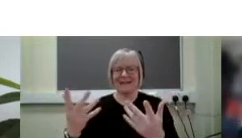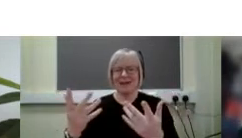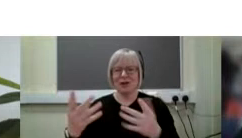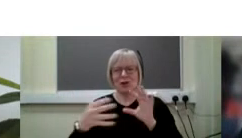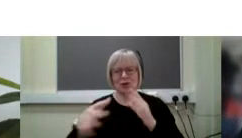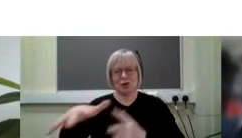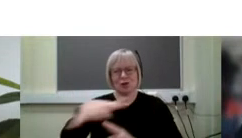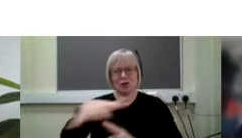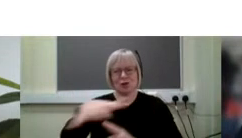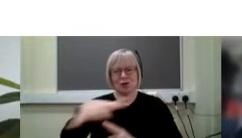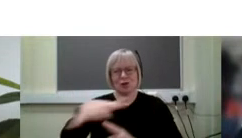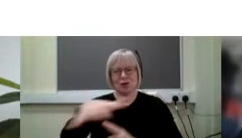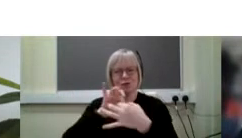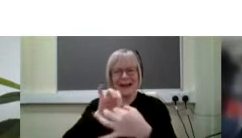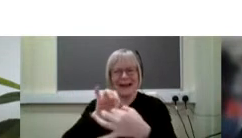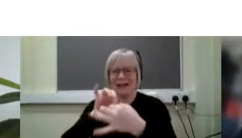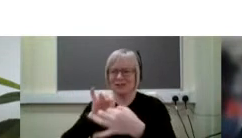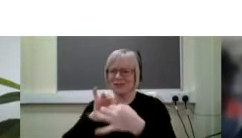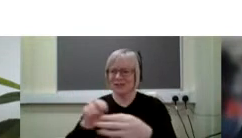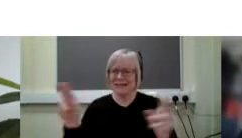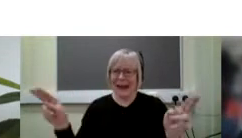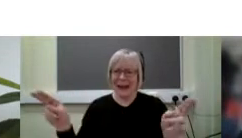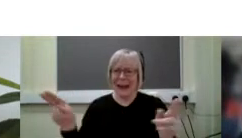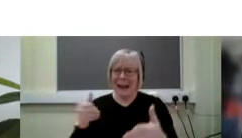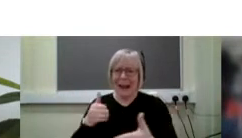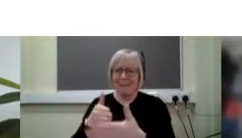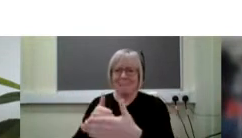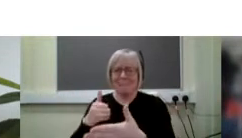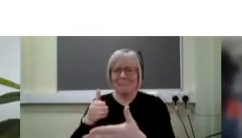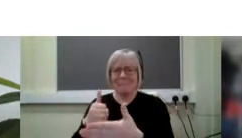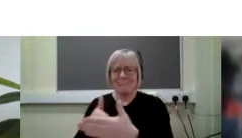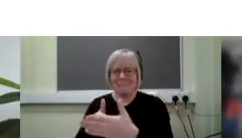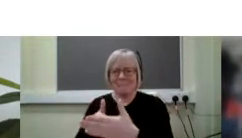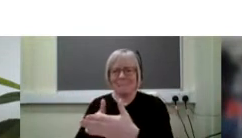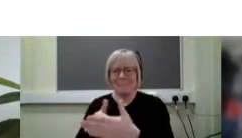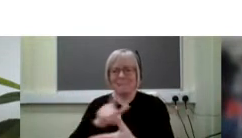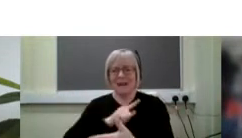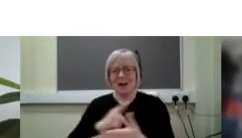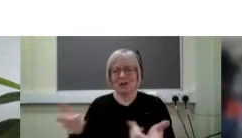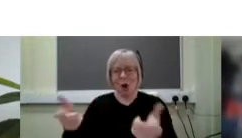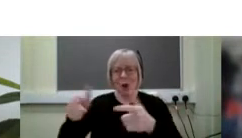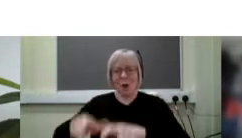terms of lockdowns and government responses to COVID-19.